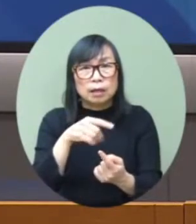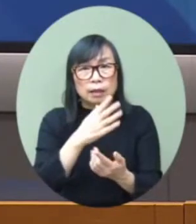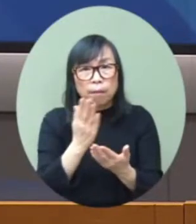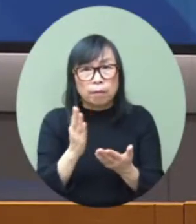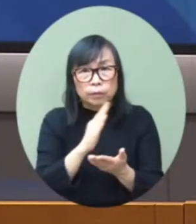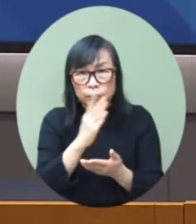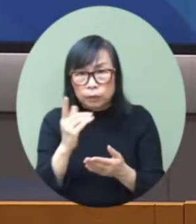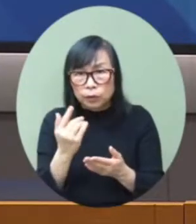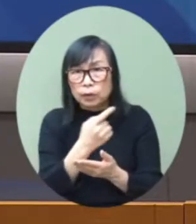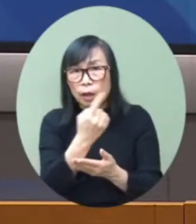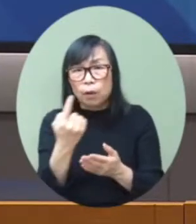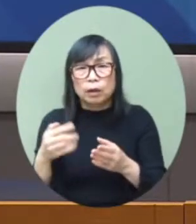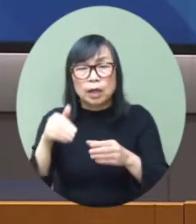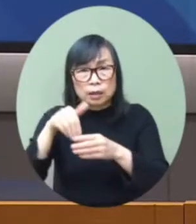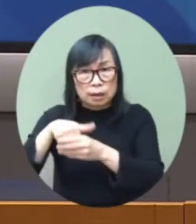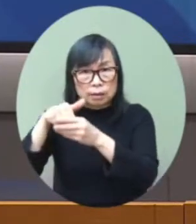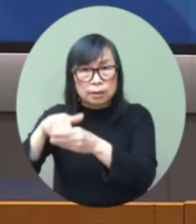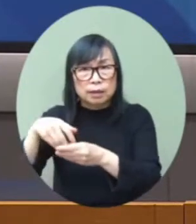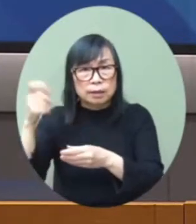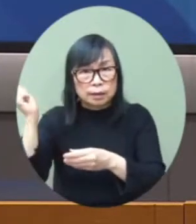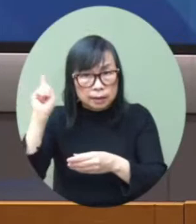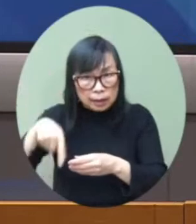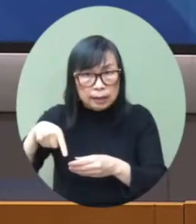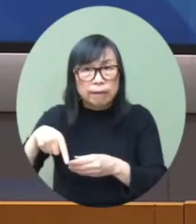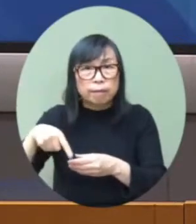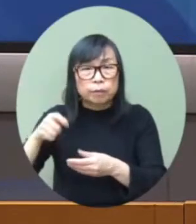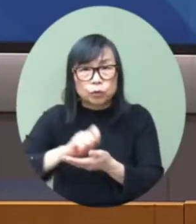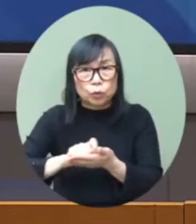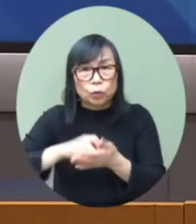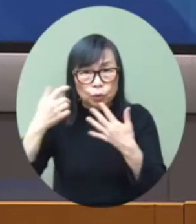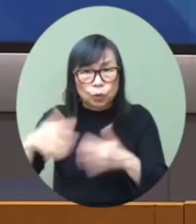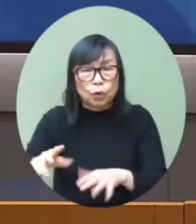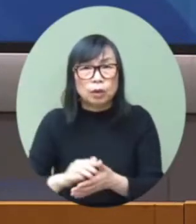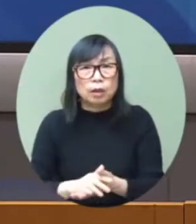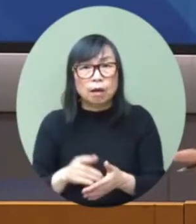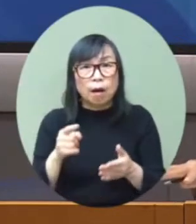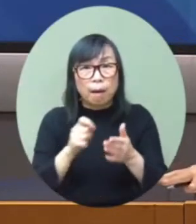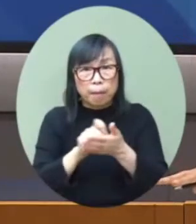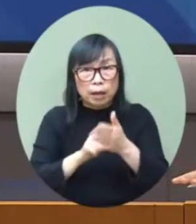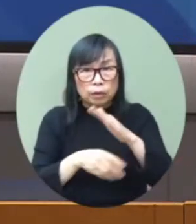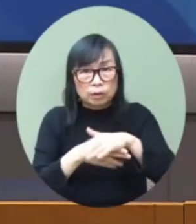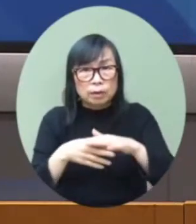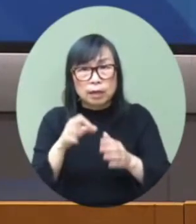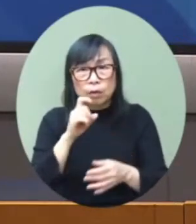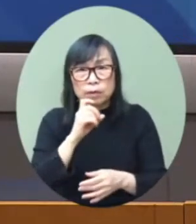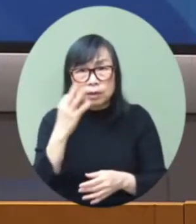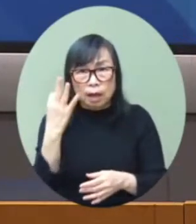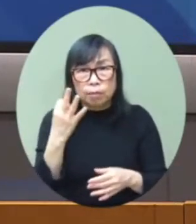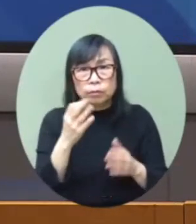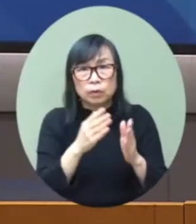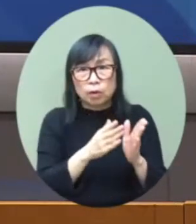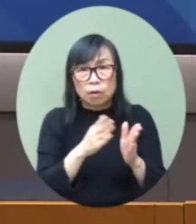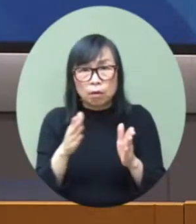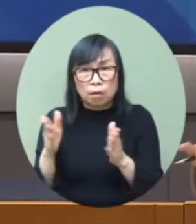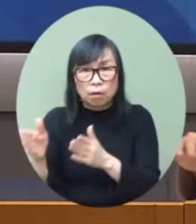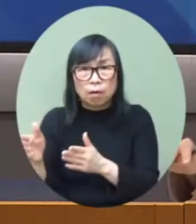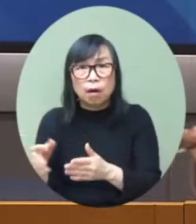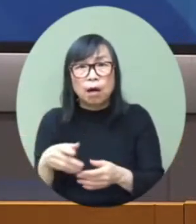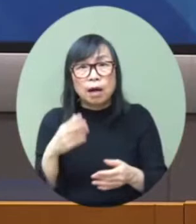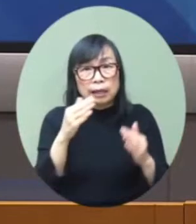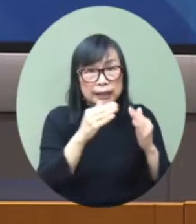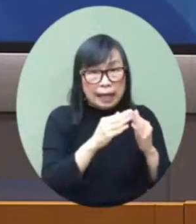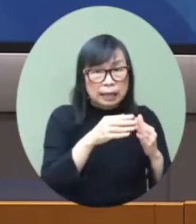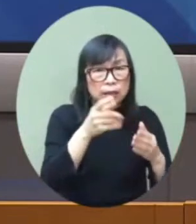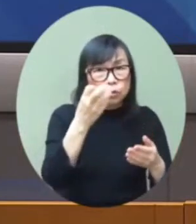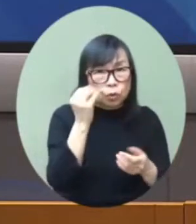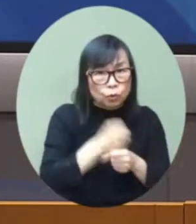the dealing with procedures by families. Our goal is to complete all the procedures within one day. Within the same office,